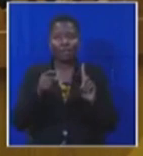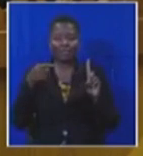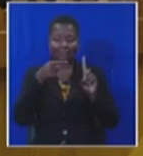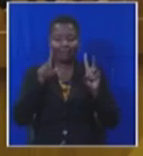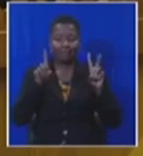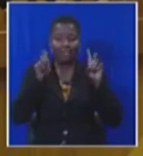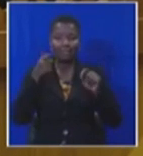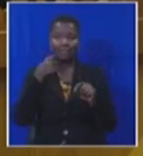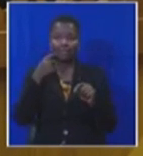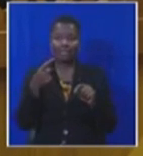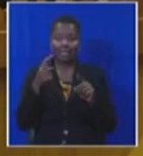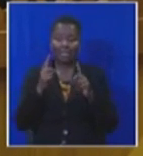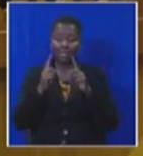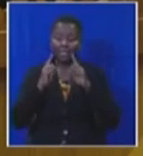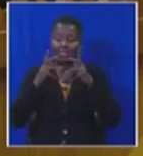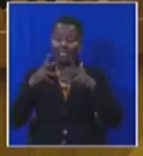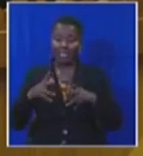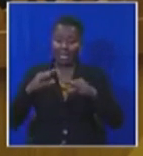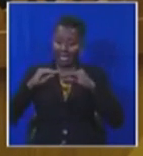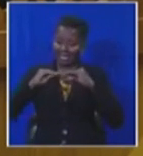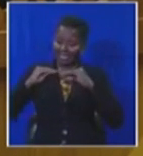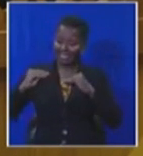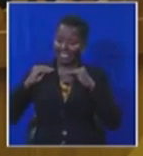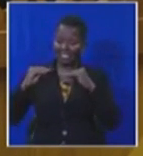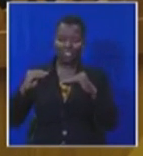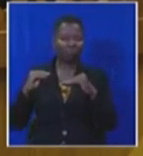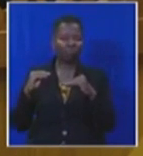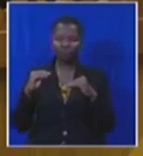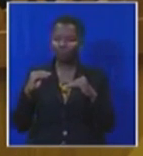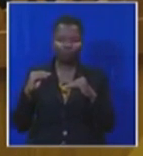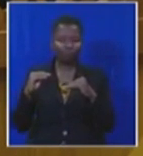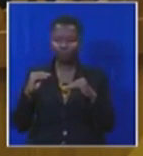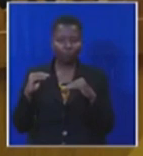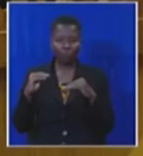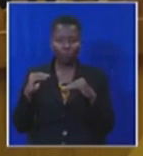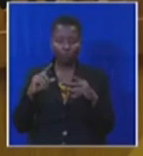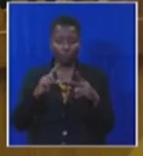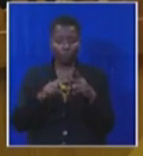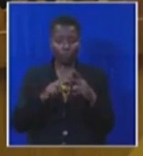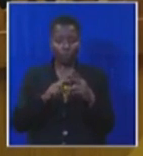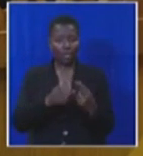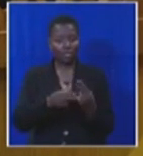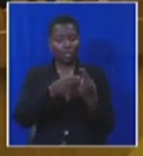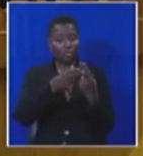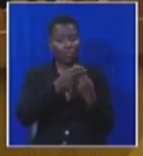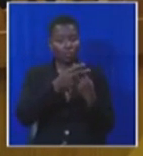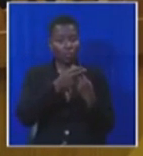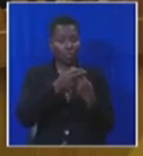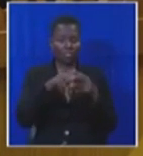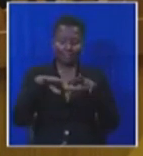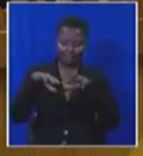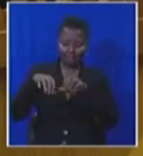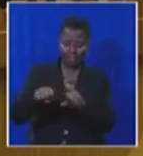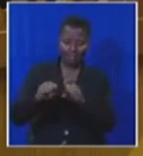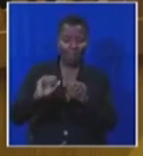our teachers are not teaching. That's the bottom line. Organized labor has taken over the system. Until